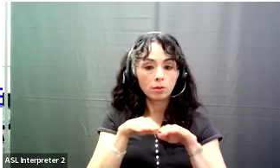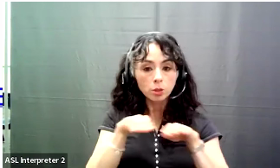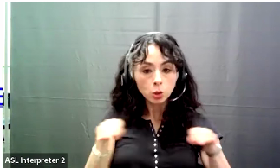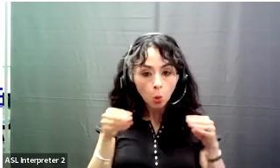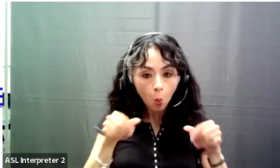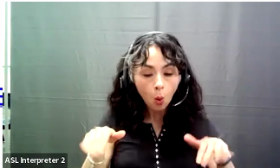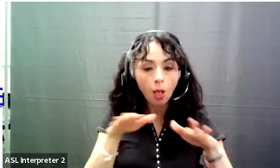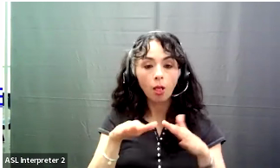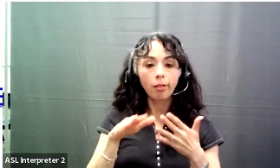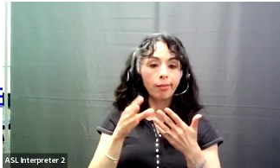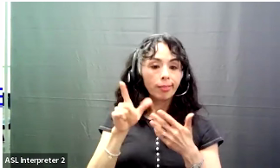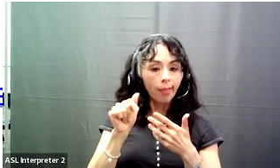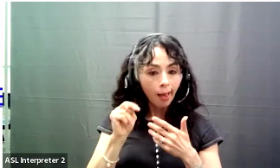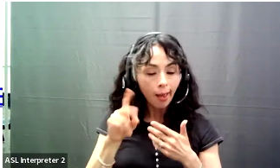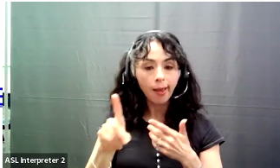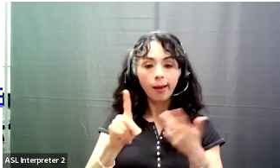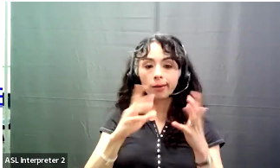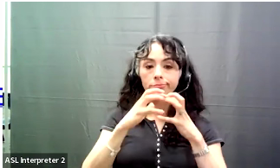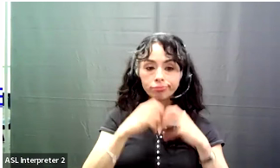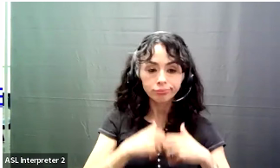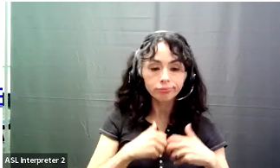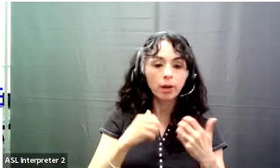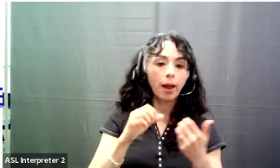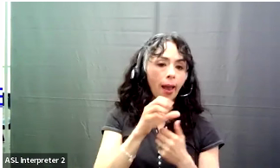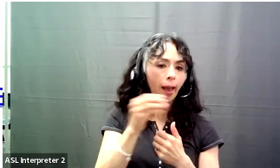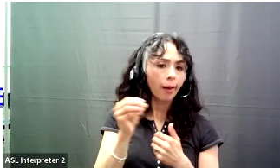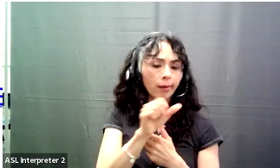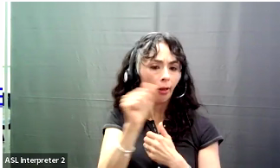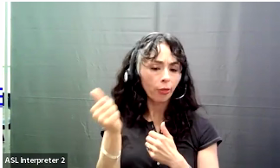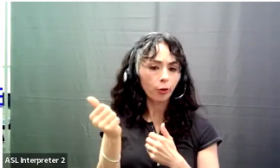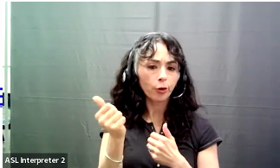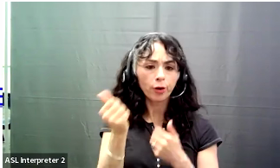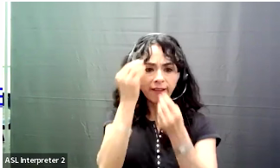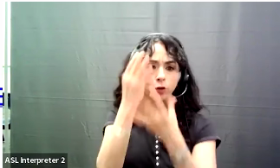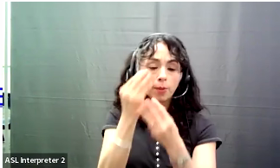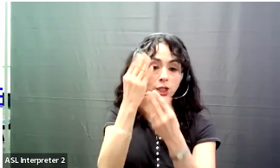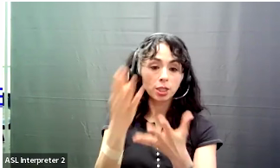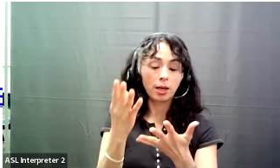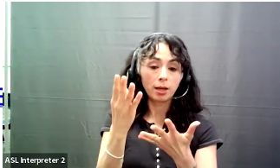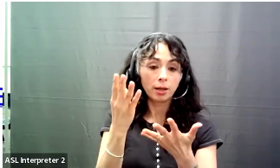soil and understand other characteristics of the